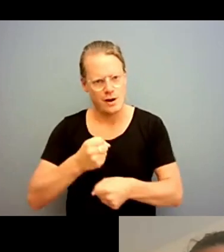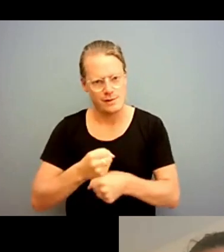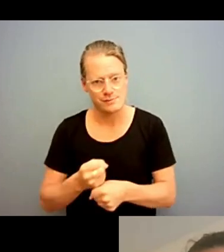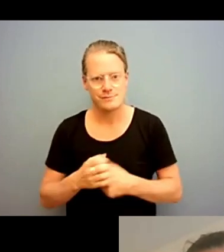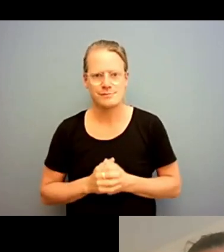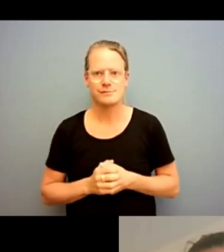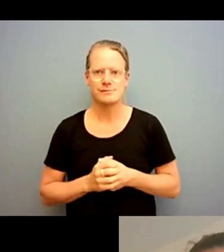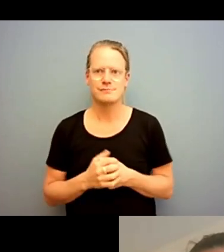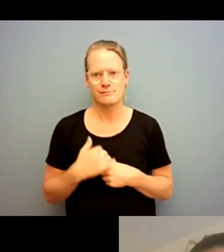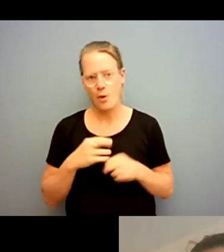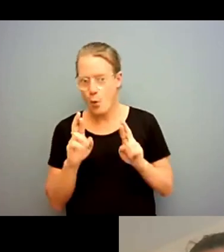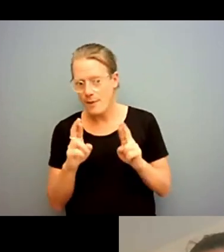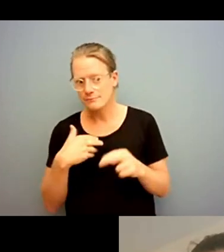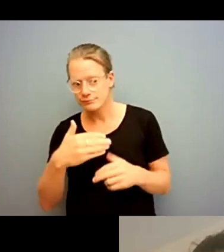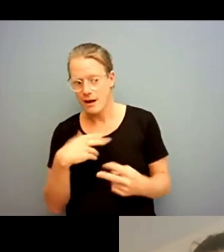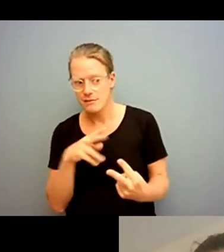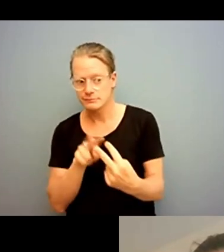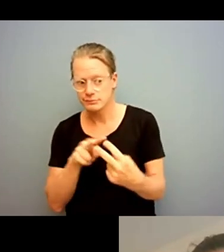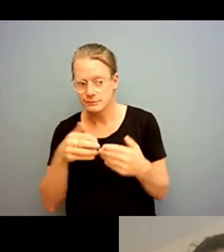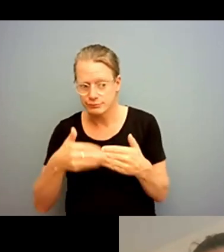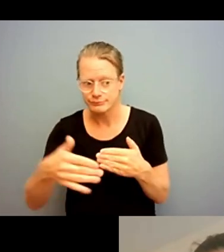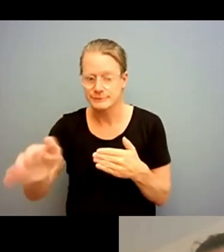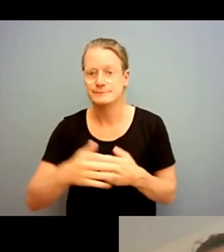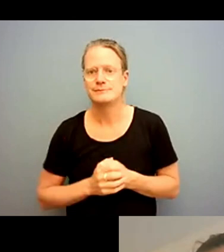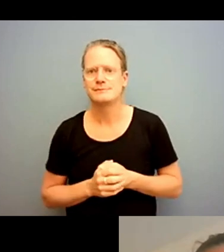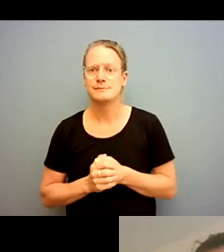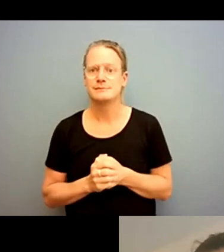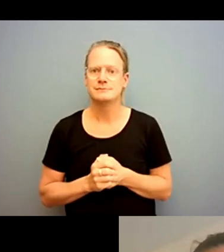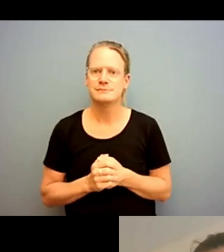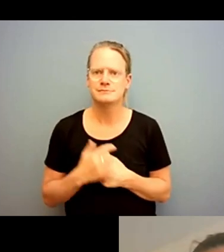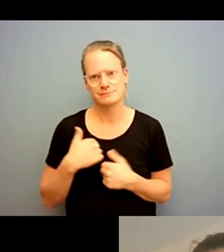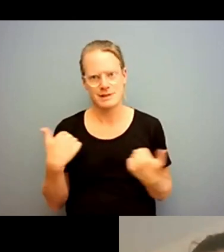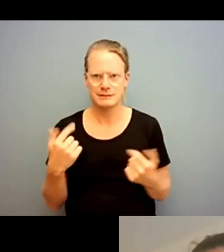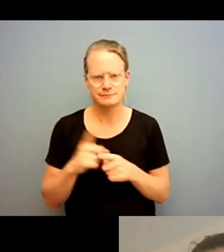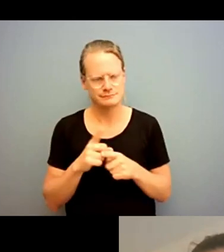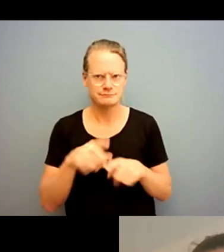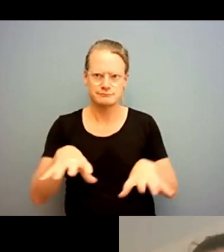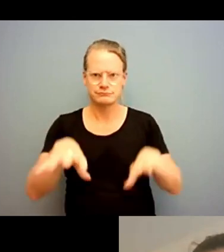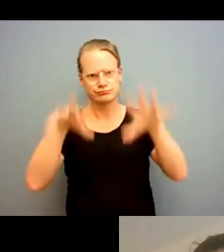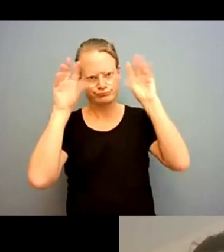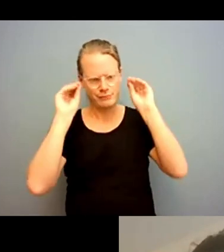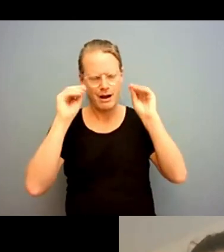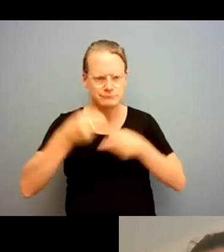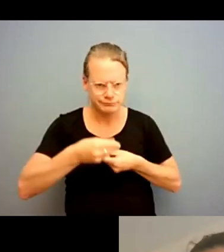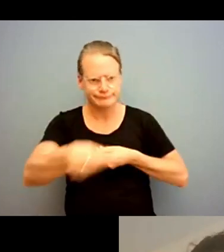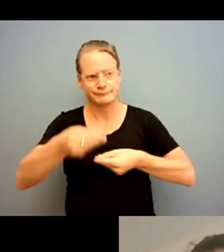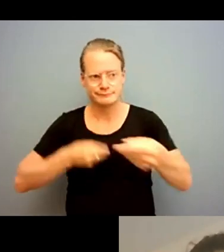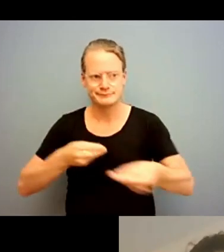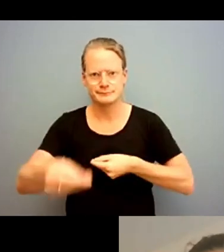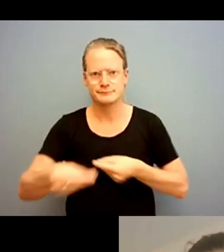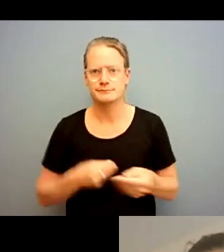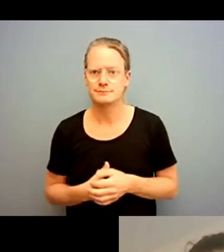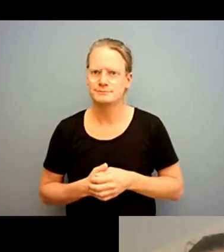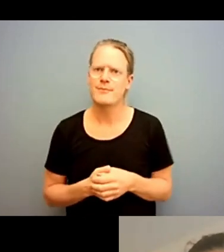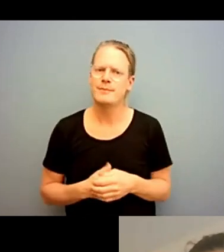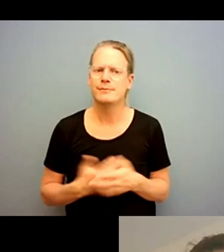can learn a lot together also in the future. So thank you so much. Thank you, Maria. It's always a delight to connect with the Nordic Council